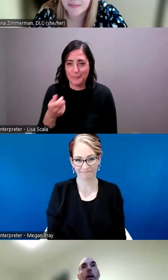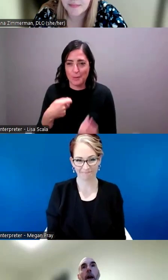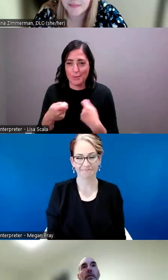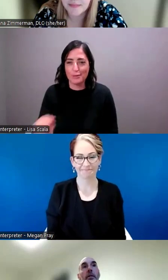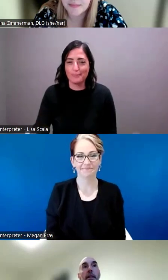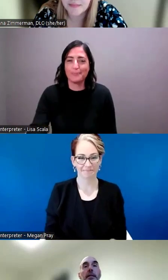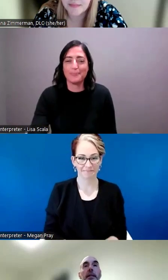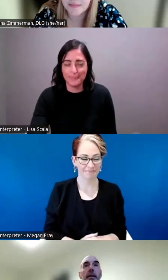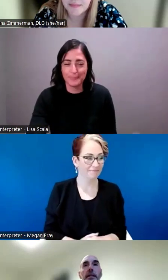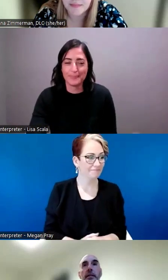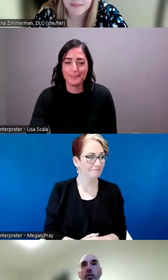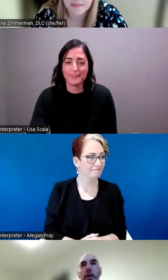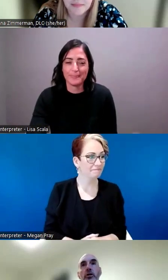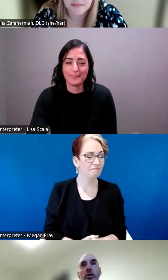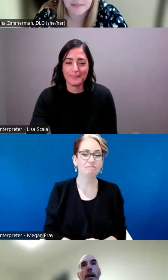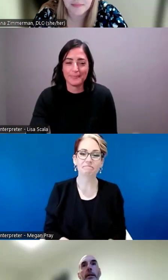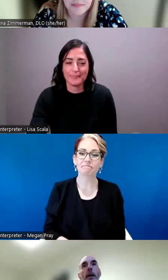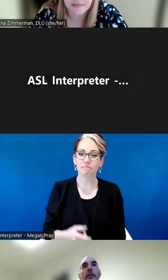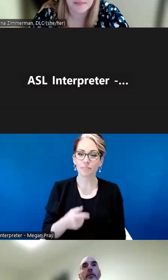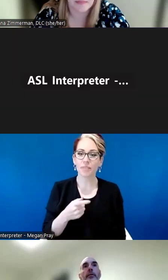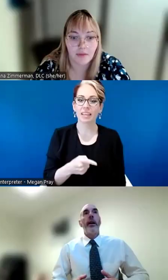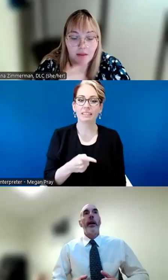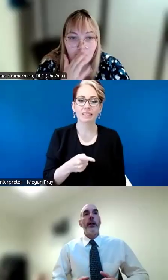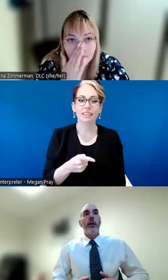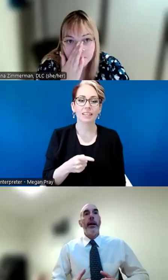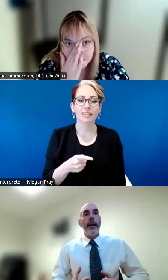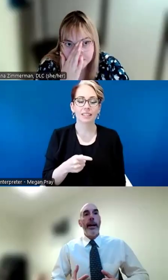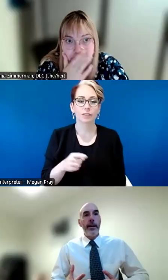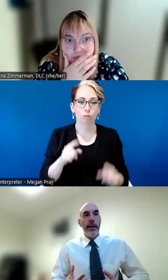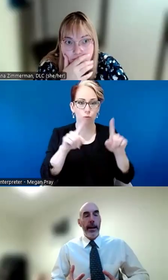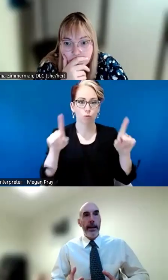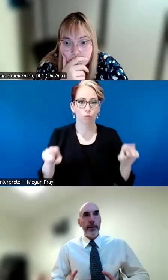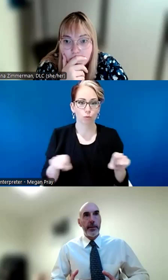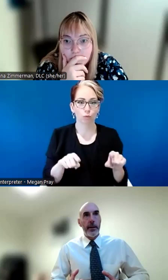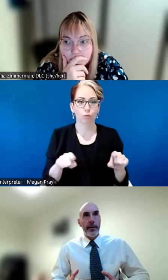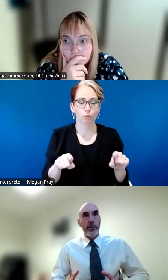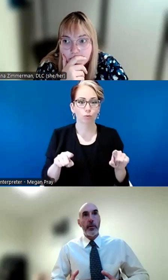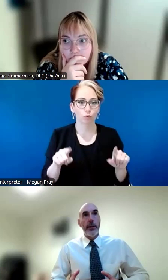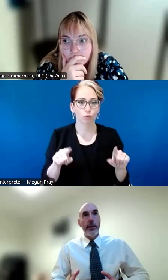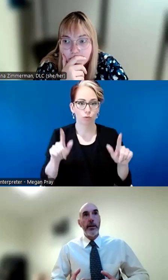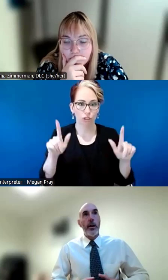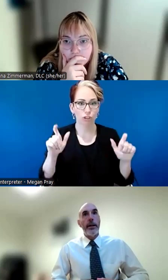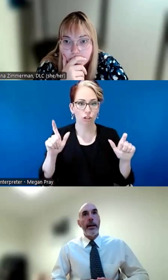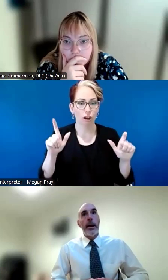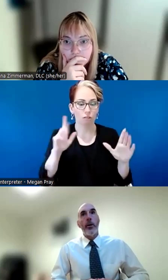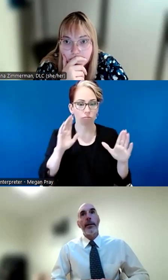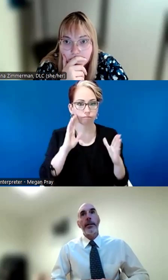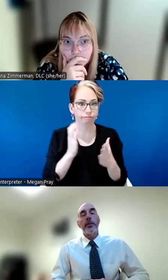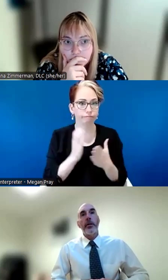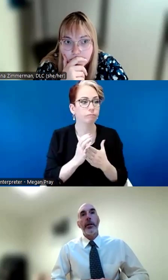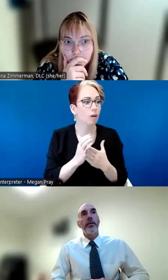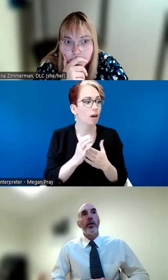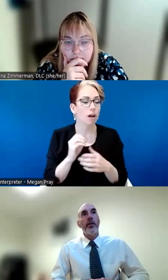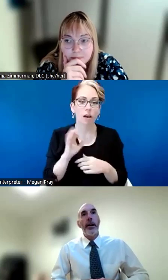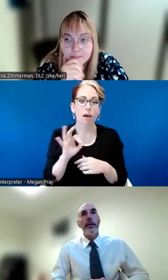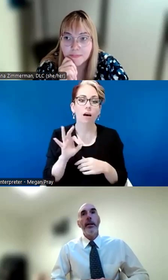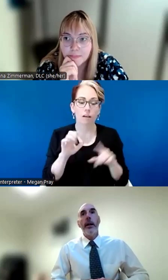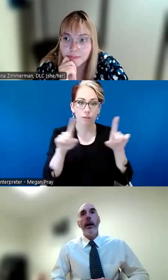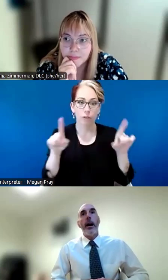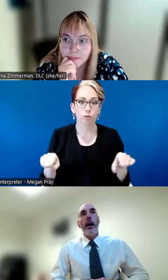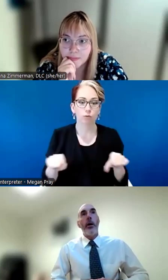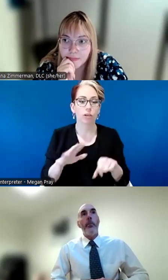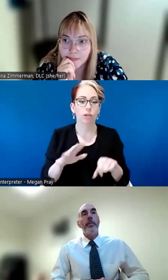So this is a screenshot of a screen on our accessibility